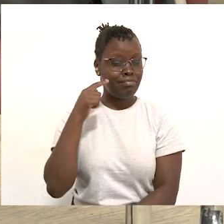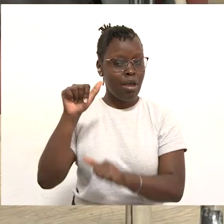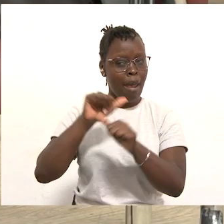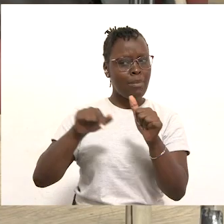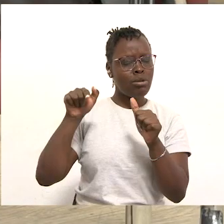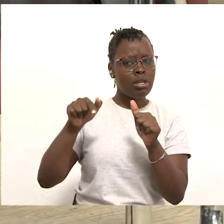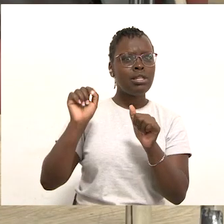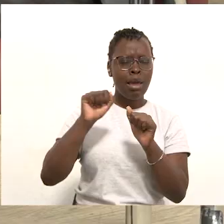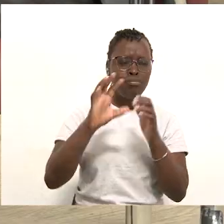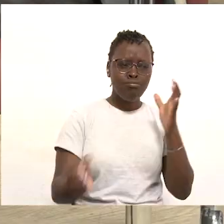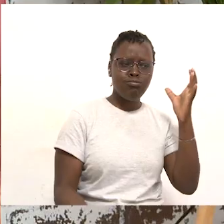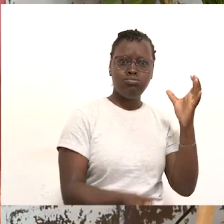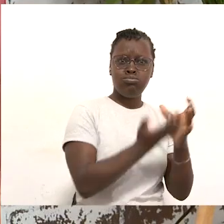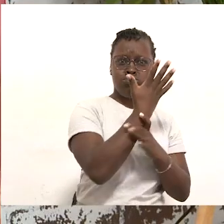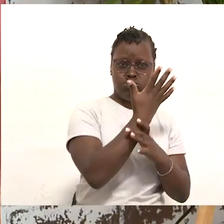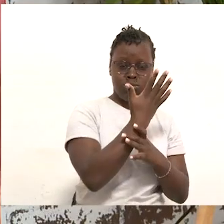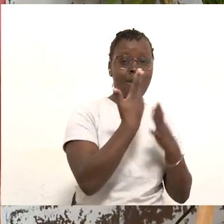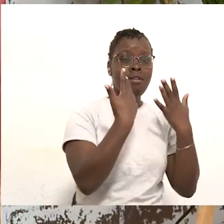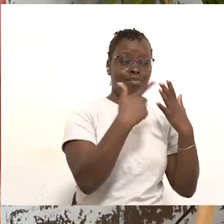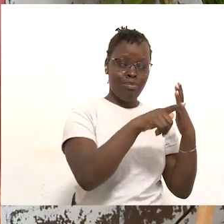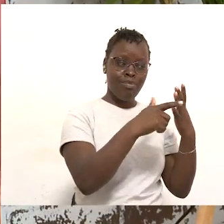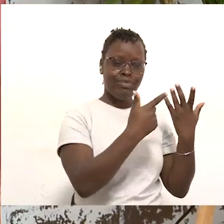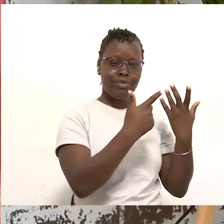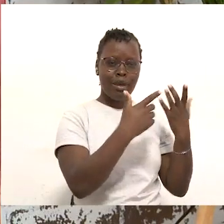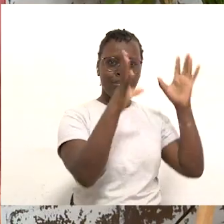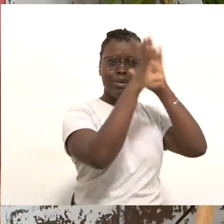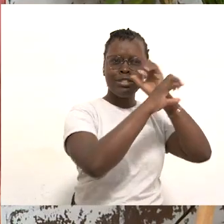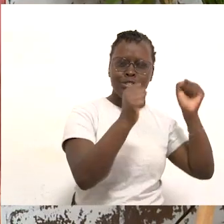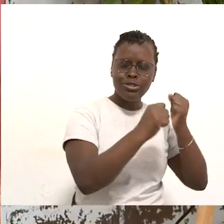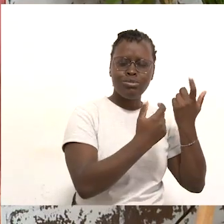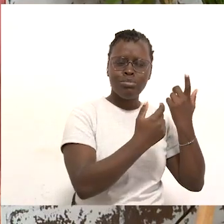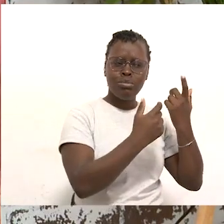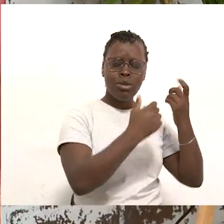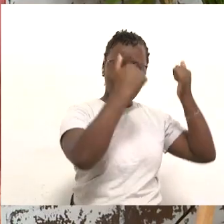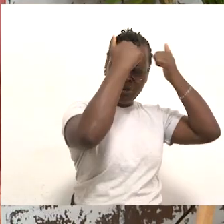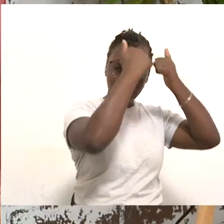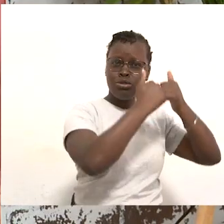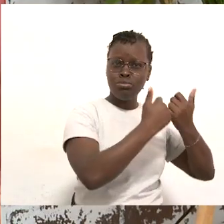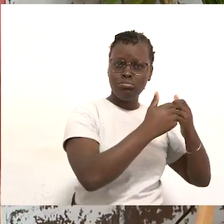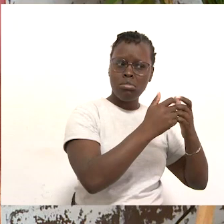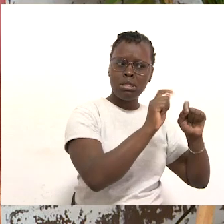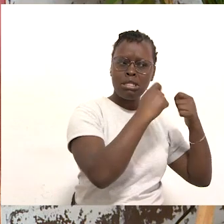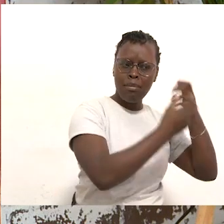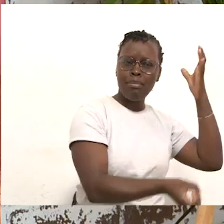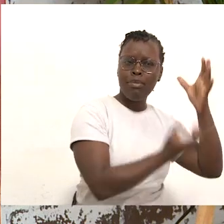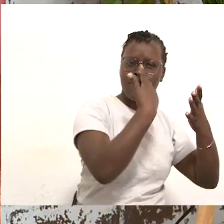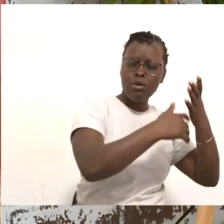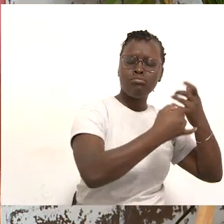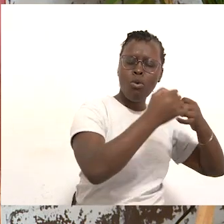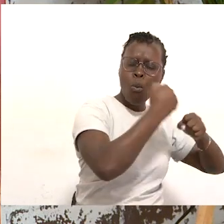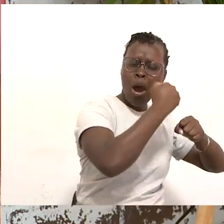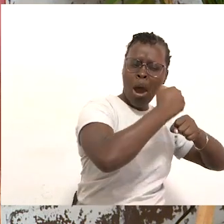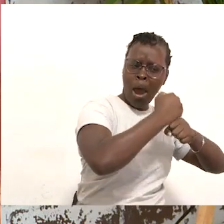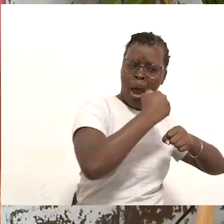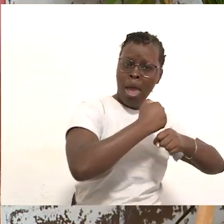after the launch of the report is that learners are happy with the learning areas because a number